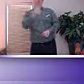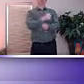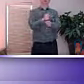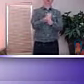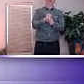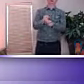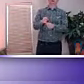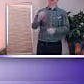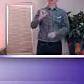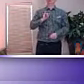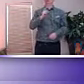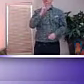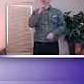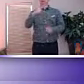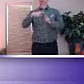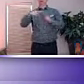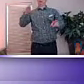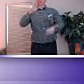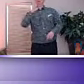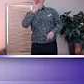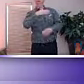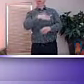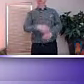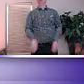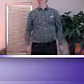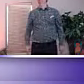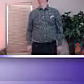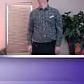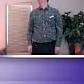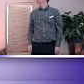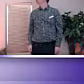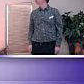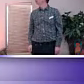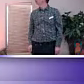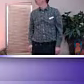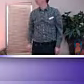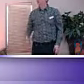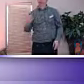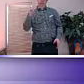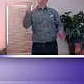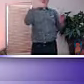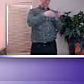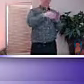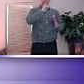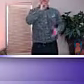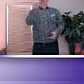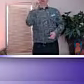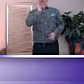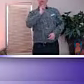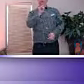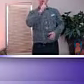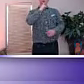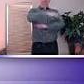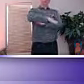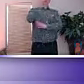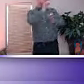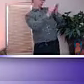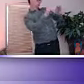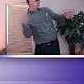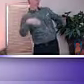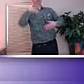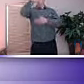me to be. And let's say that one more time. Today, I carve